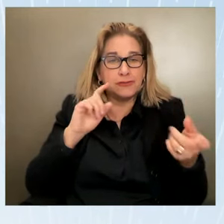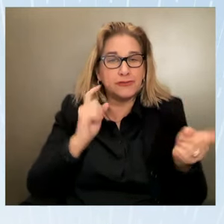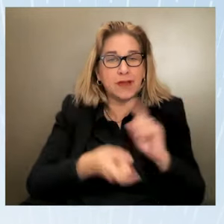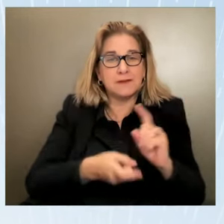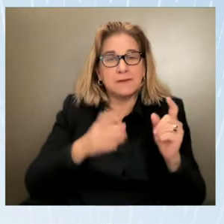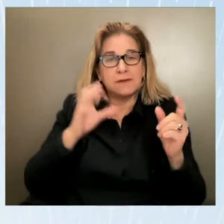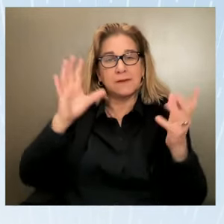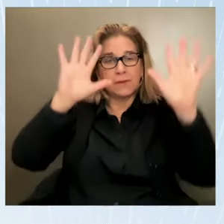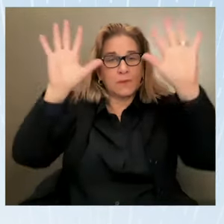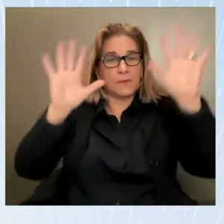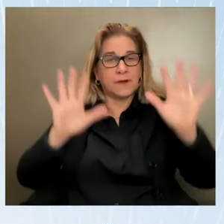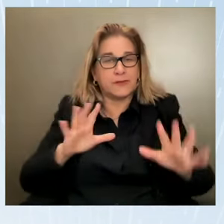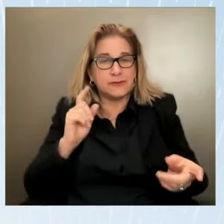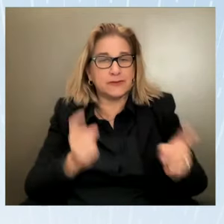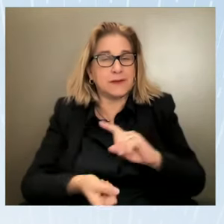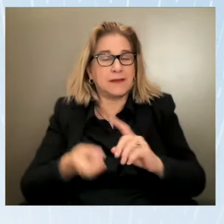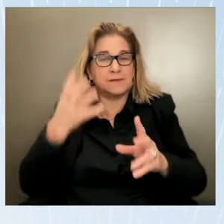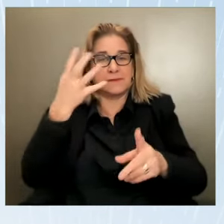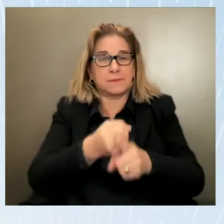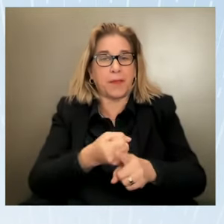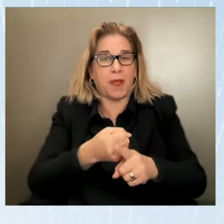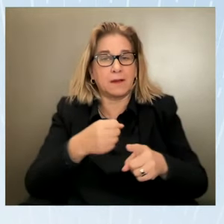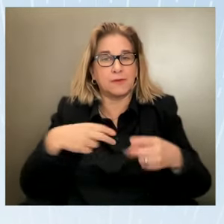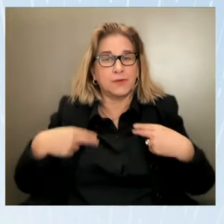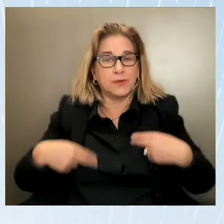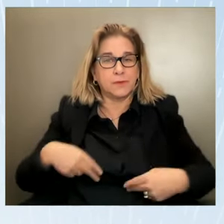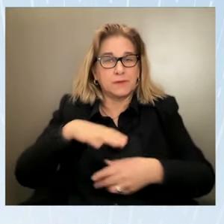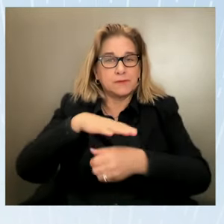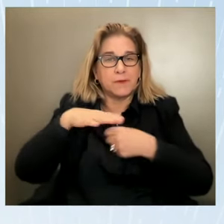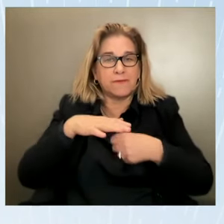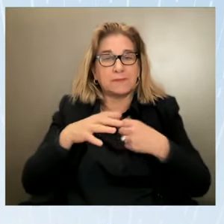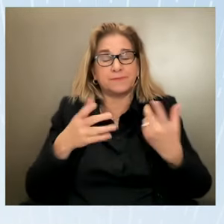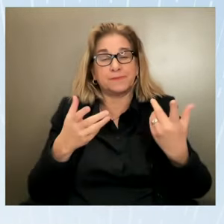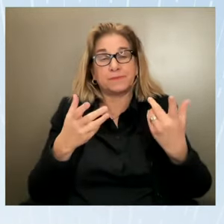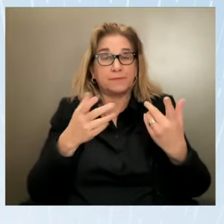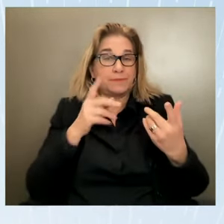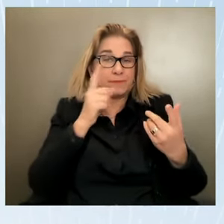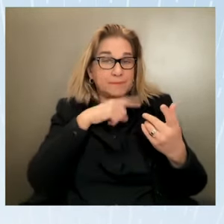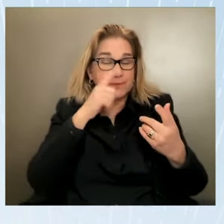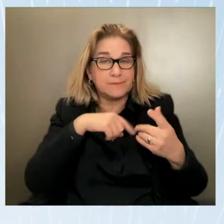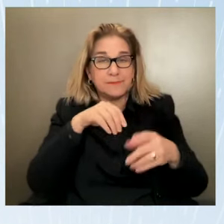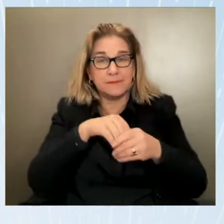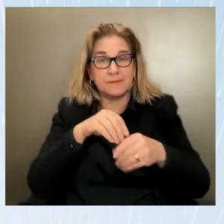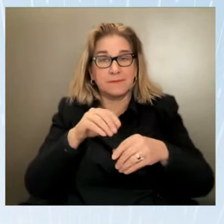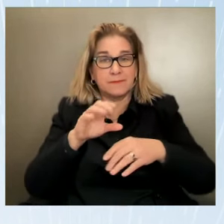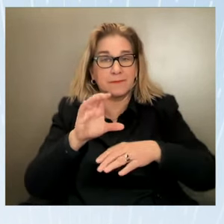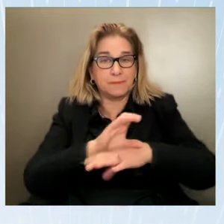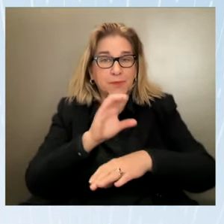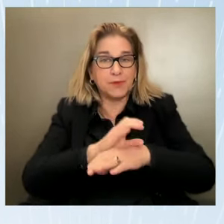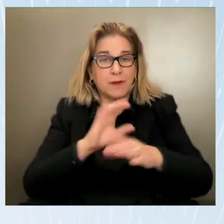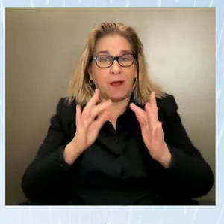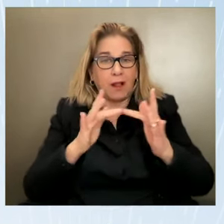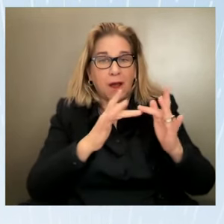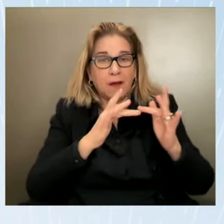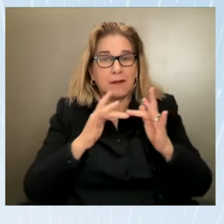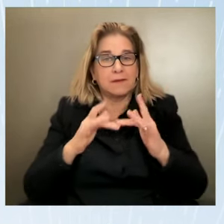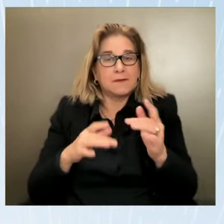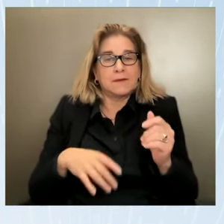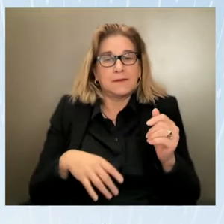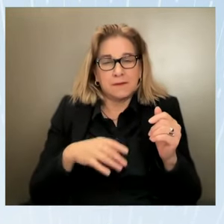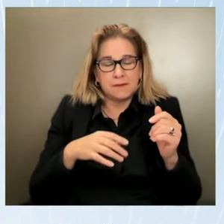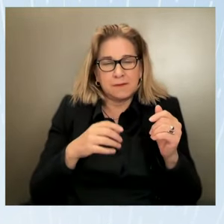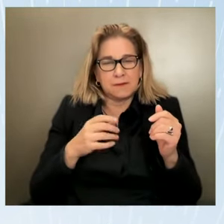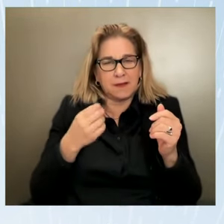and networks involved in global human trafficking, are all matters that the intelligence community is committed to monitoring, understanding, and ultimately